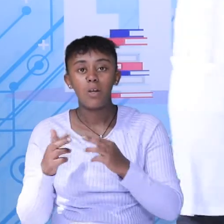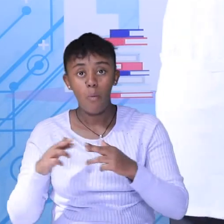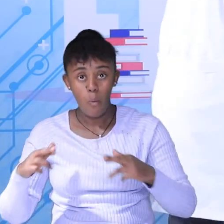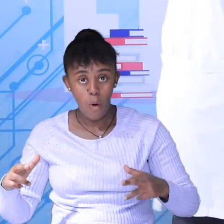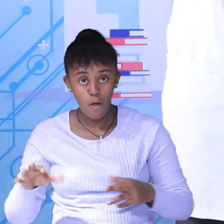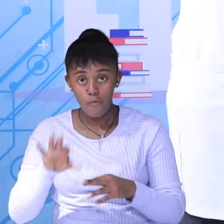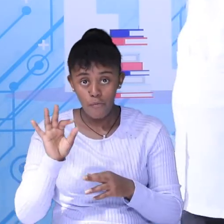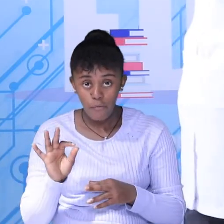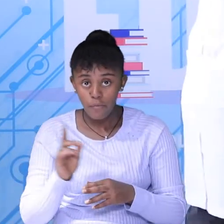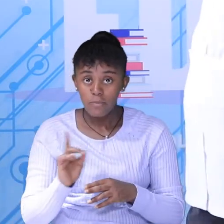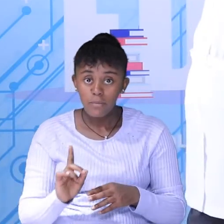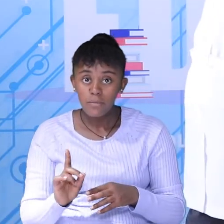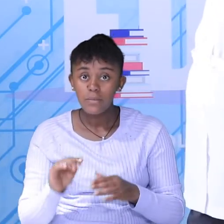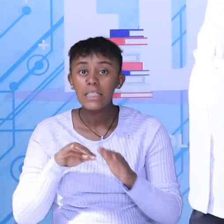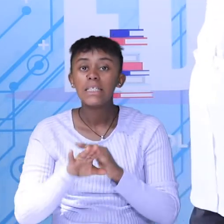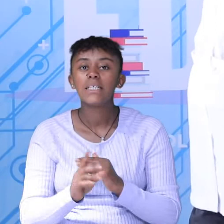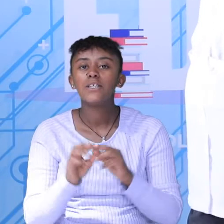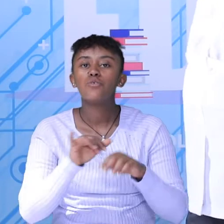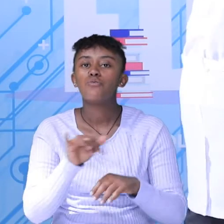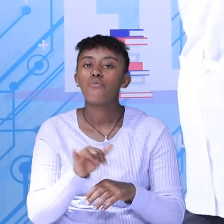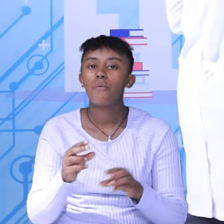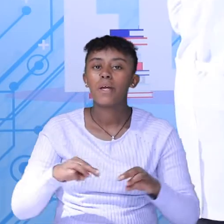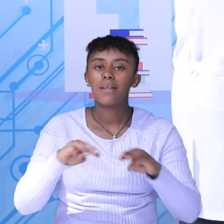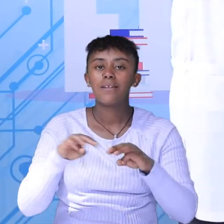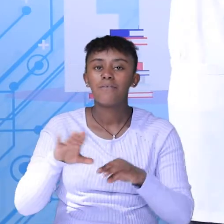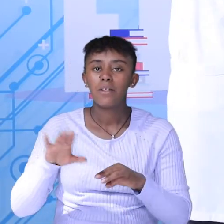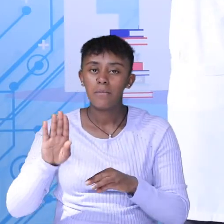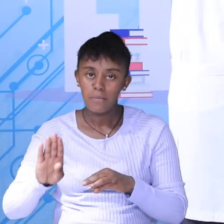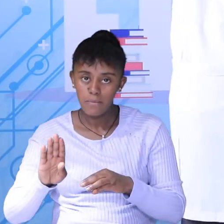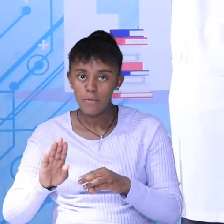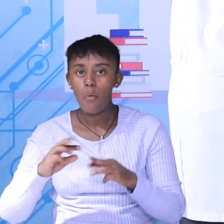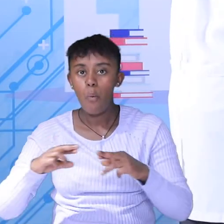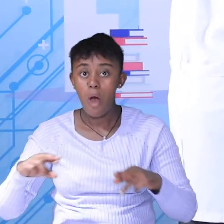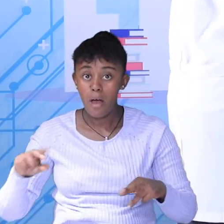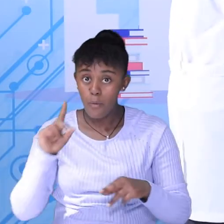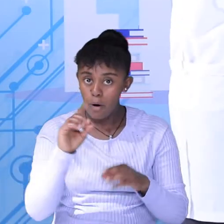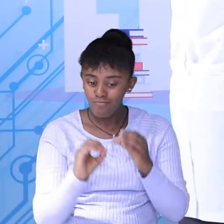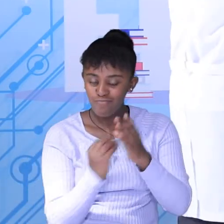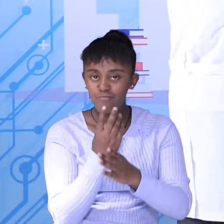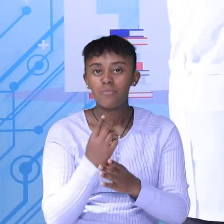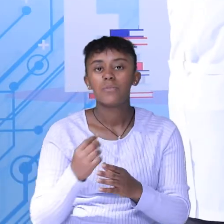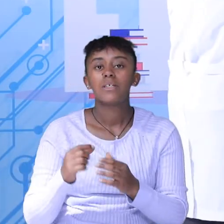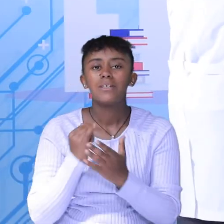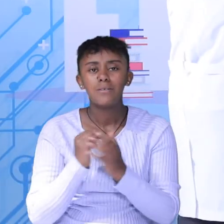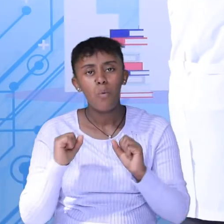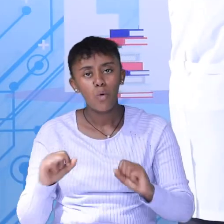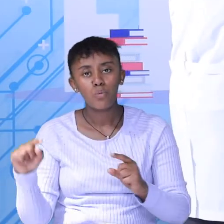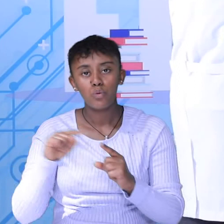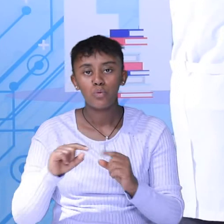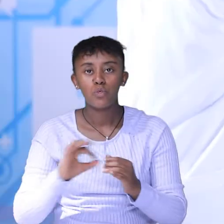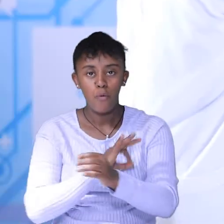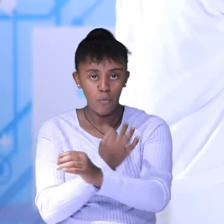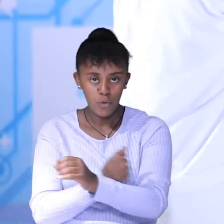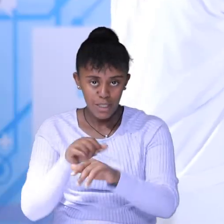is found in a uniform magnetic field produced by wire 1. So it's possible to determine the force